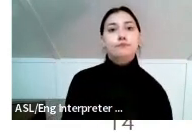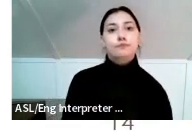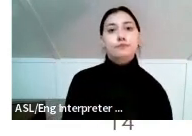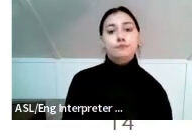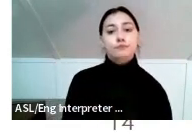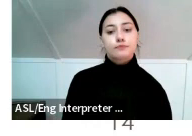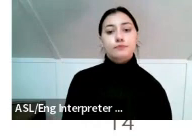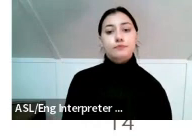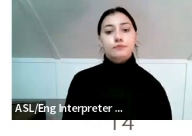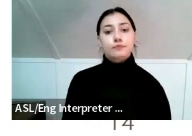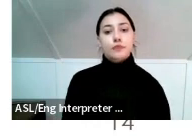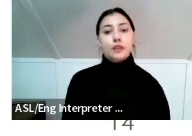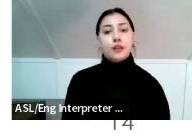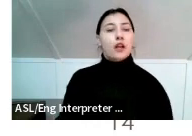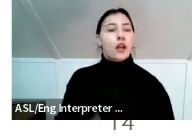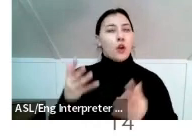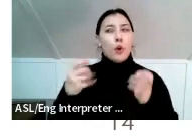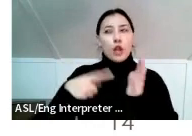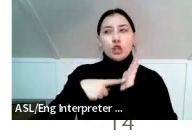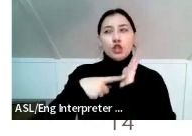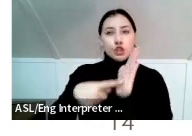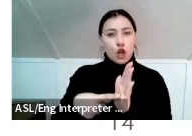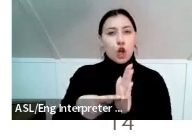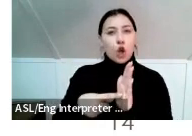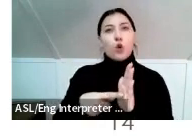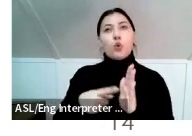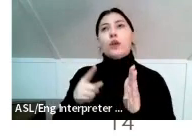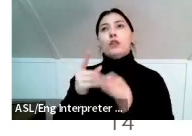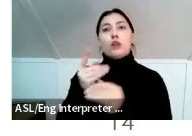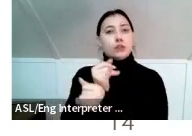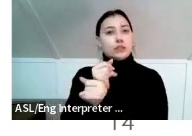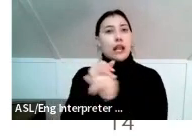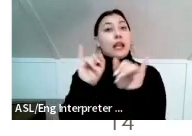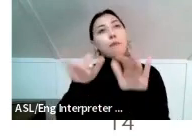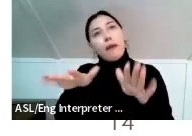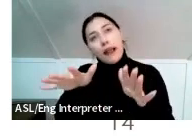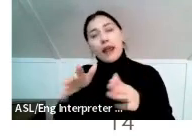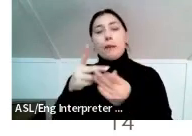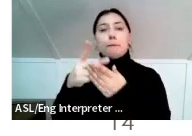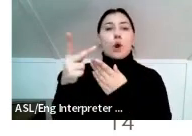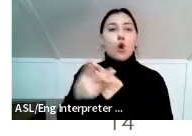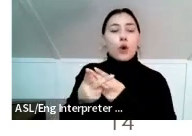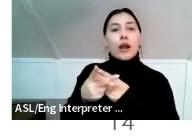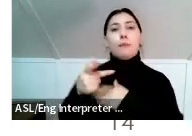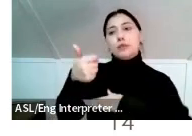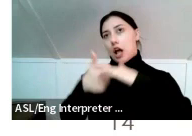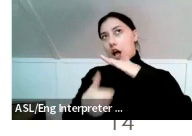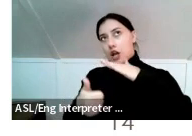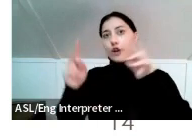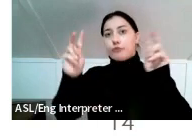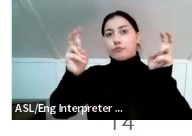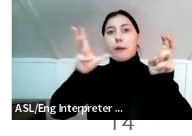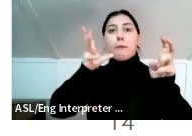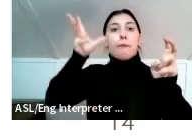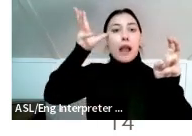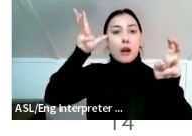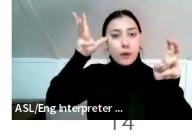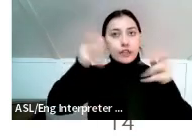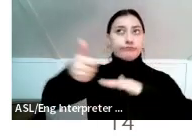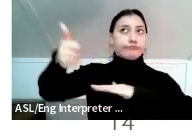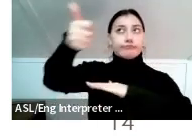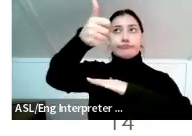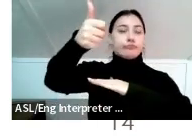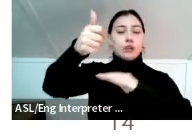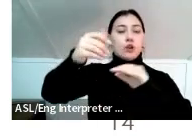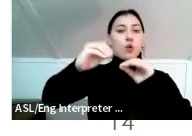To show that there's semi-independent programs or departments operating under a parent organization, cultural affiliates